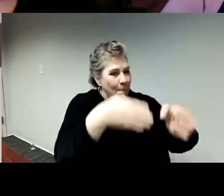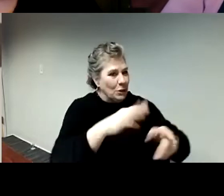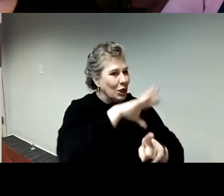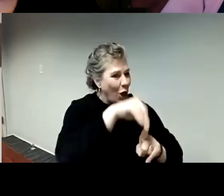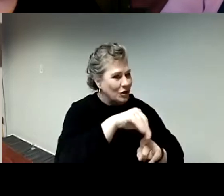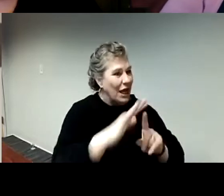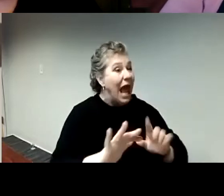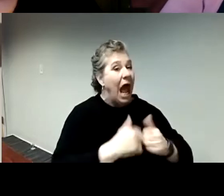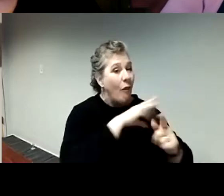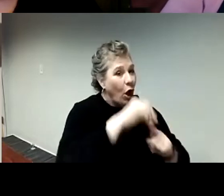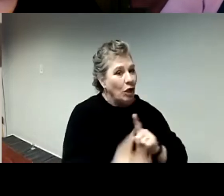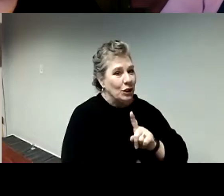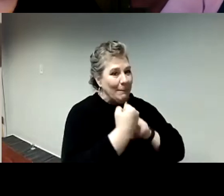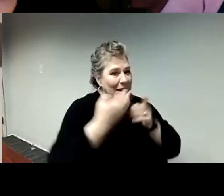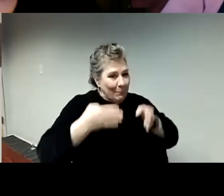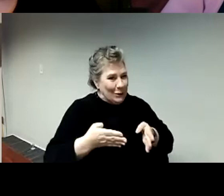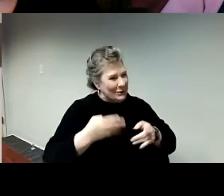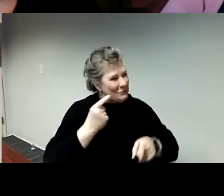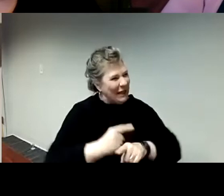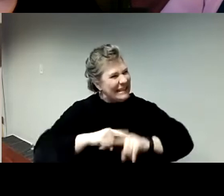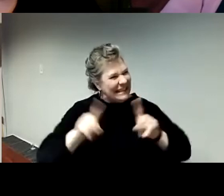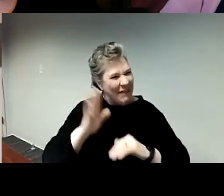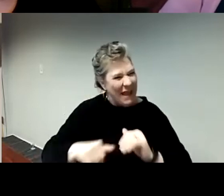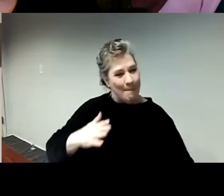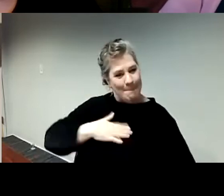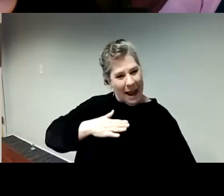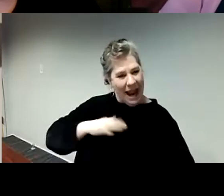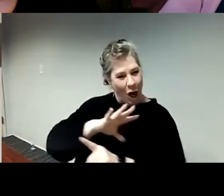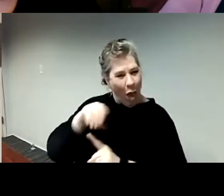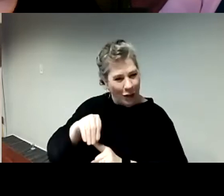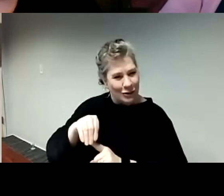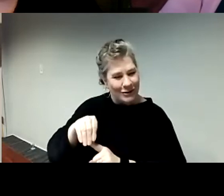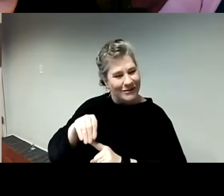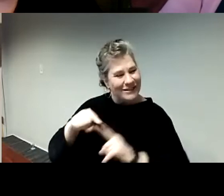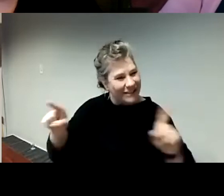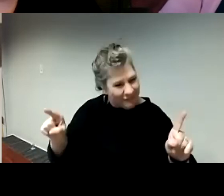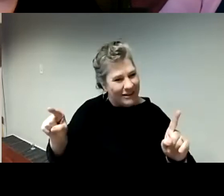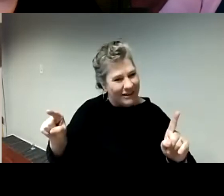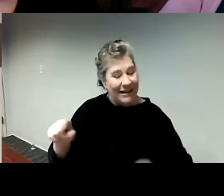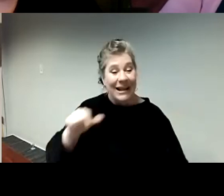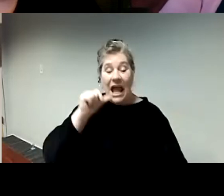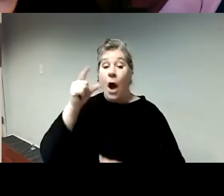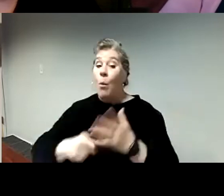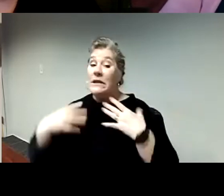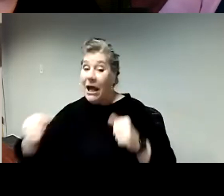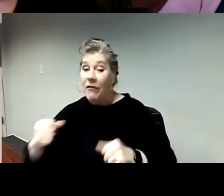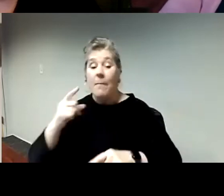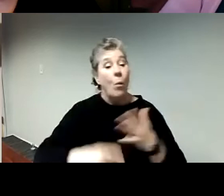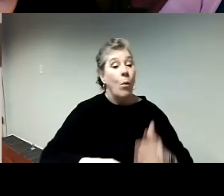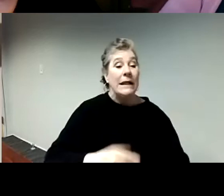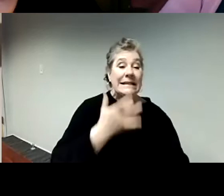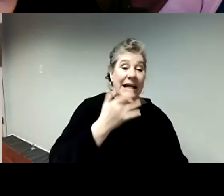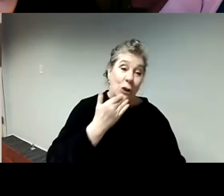how that is probably going to be different from my culture's ideas of not only what foods are healthy, but what foods taste